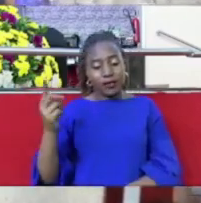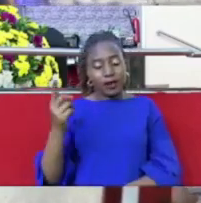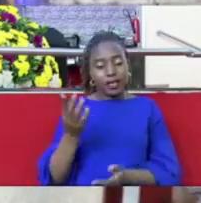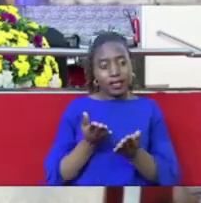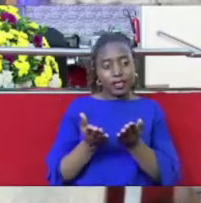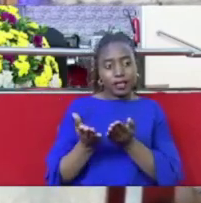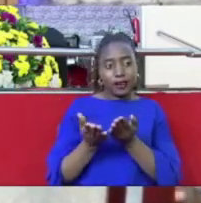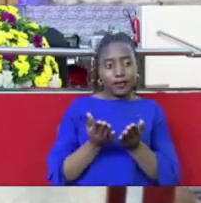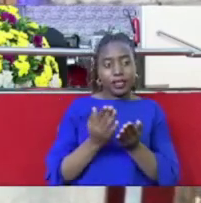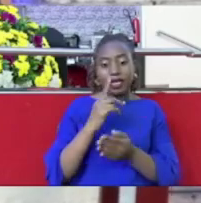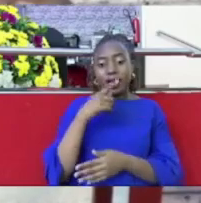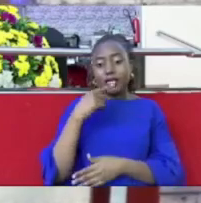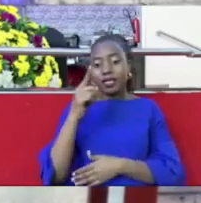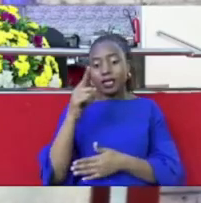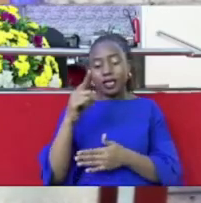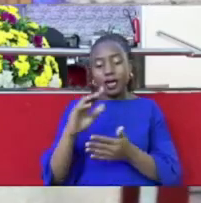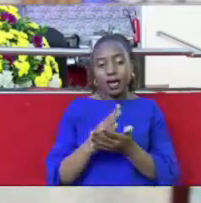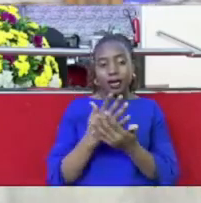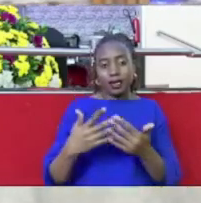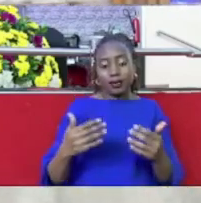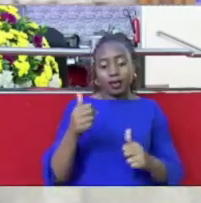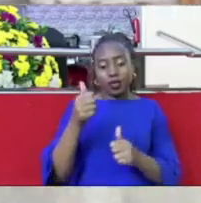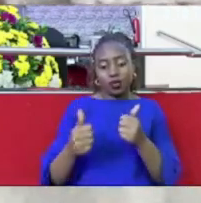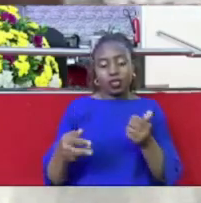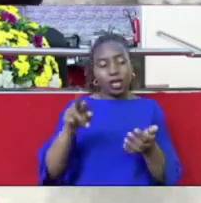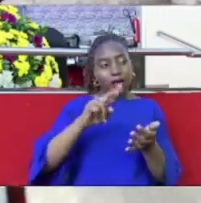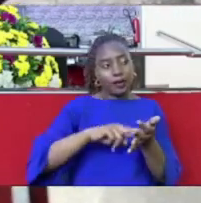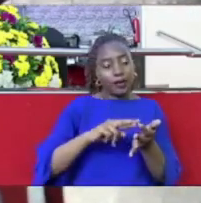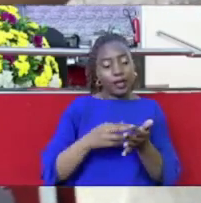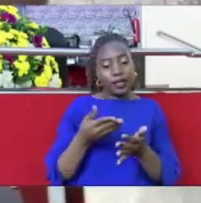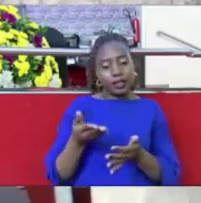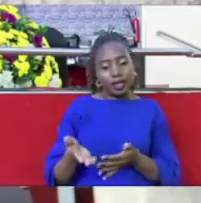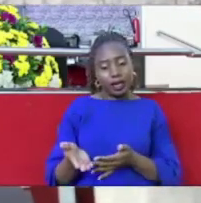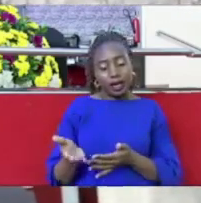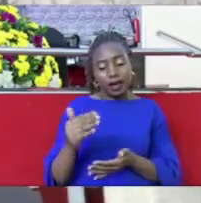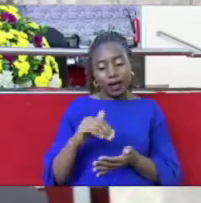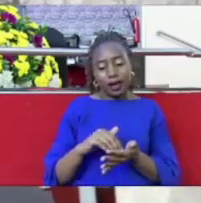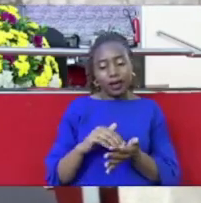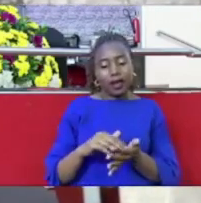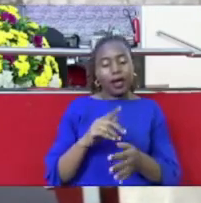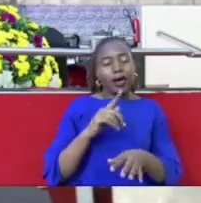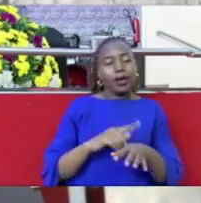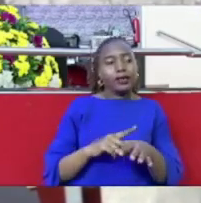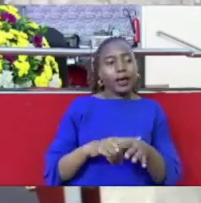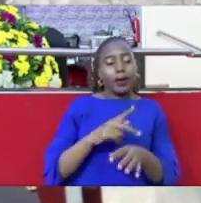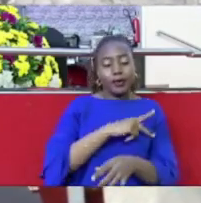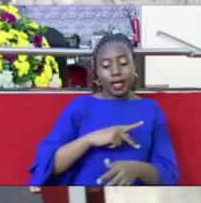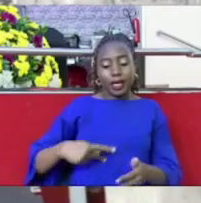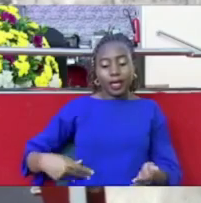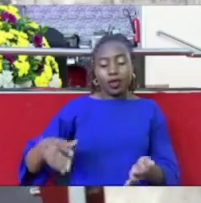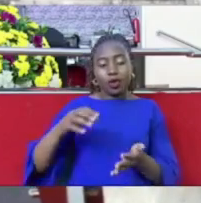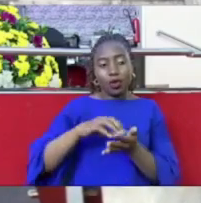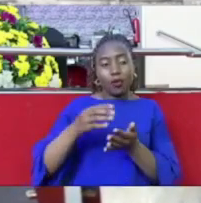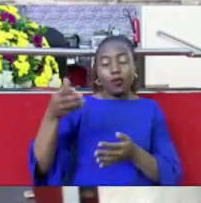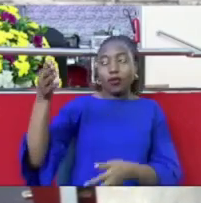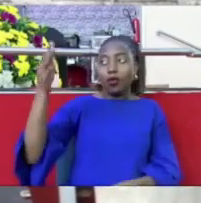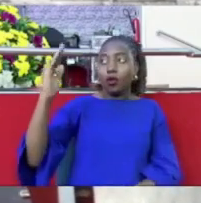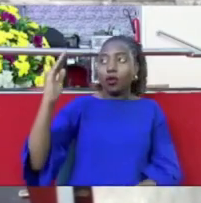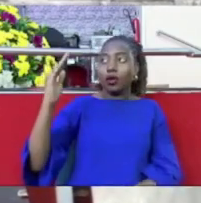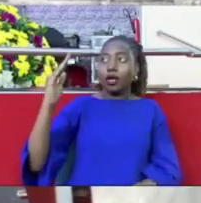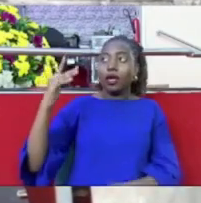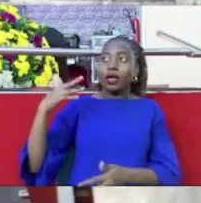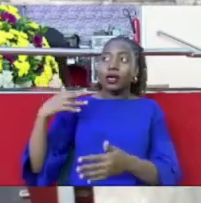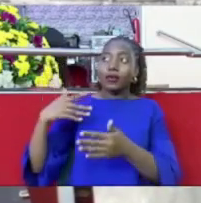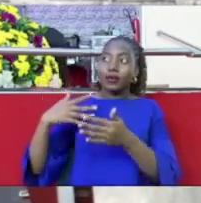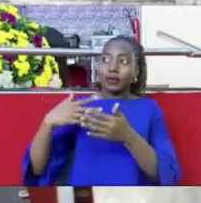same words. Nilikuwa nasema katika ibada ya kwanza. When the kingdom of God is drawn to your presence, ufalme wa Mungu ukija katika uwepo